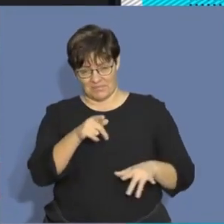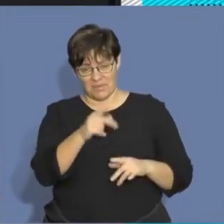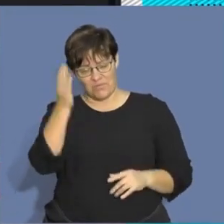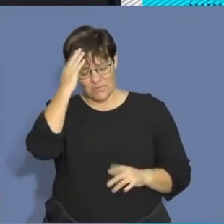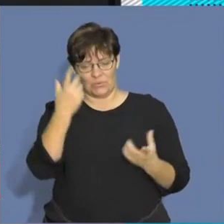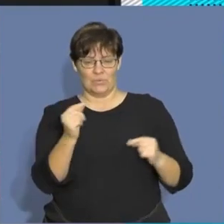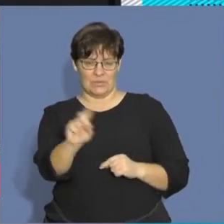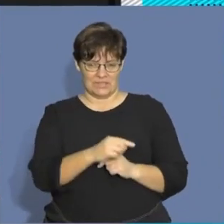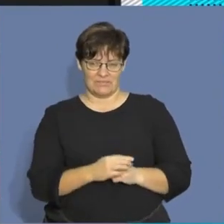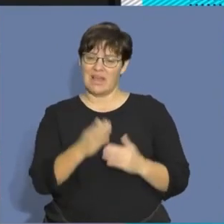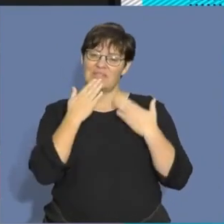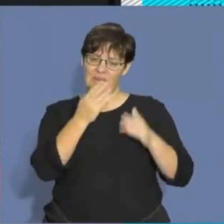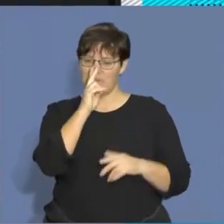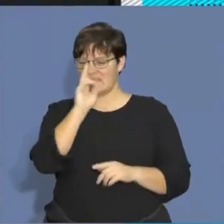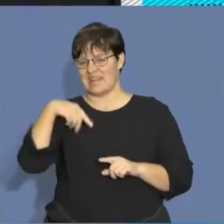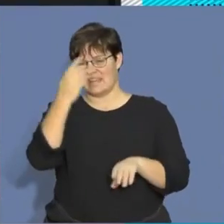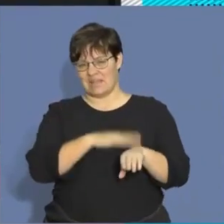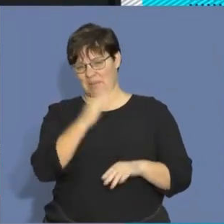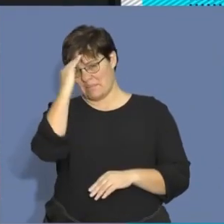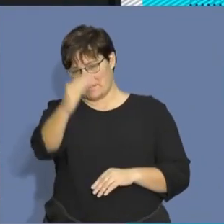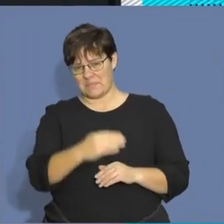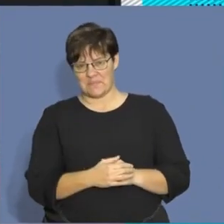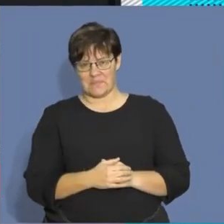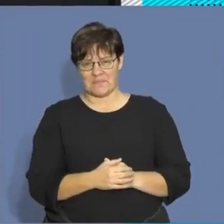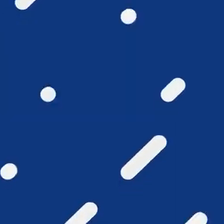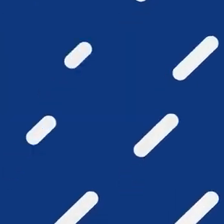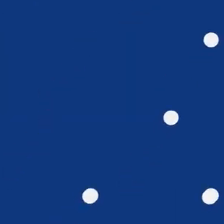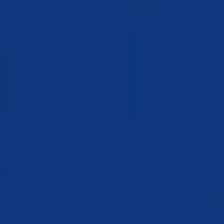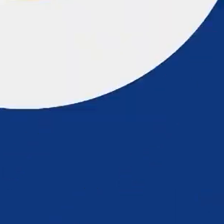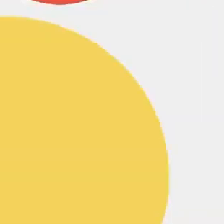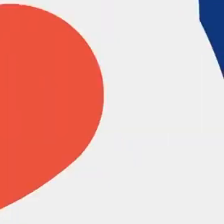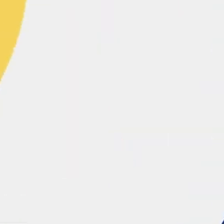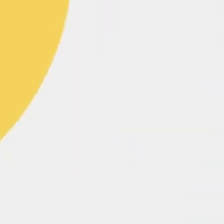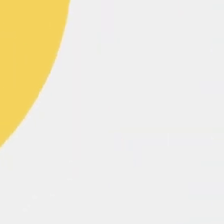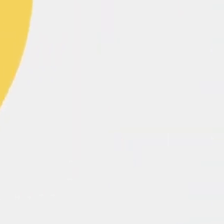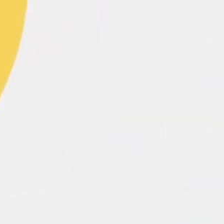know what to do. Thank you. See you next time. Goodbye.